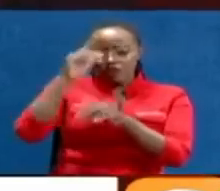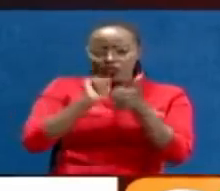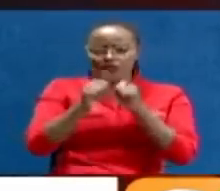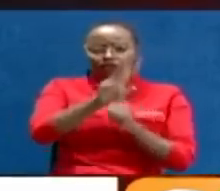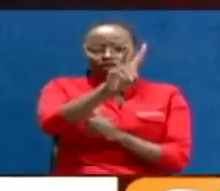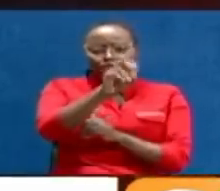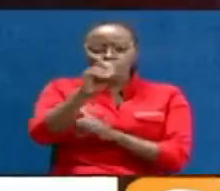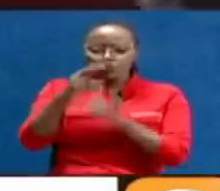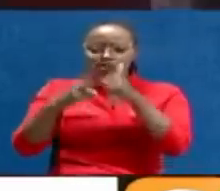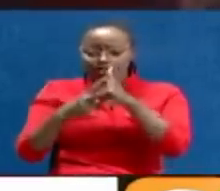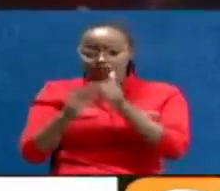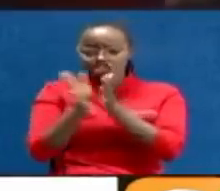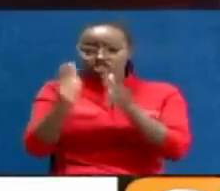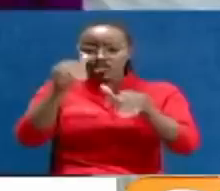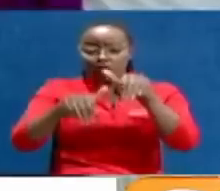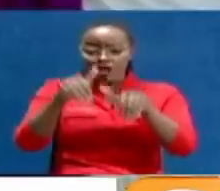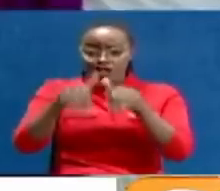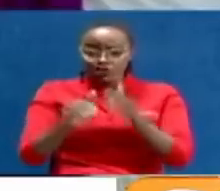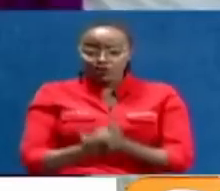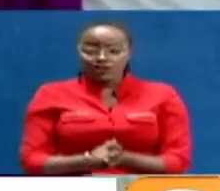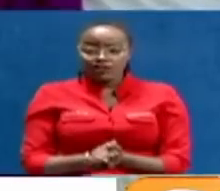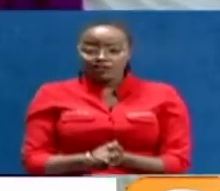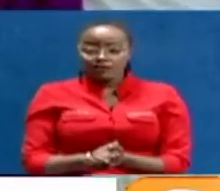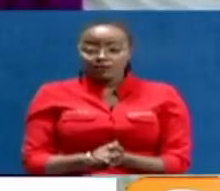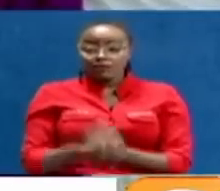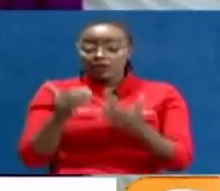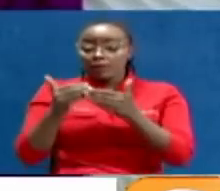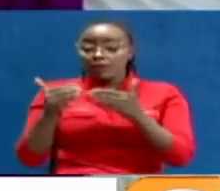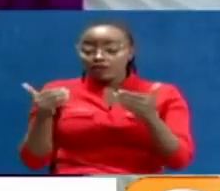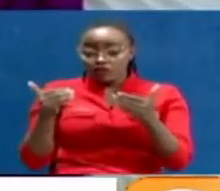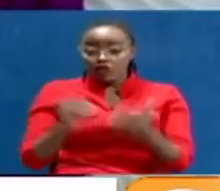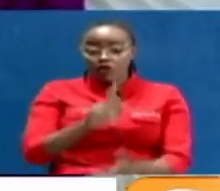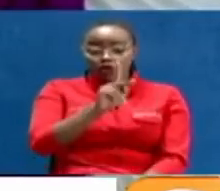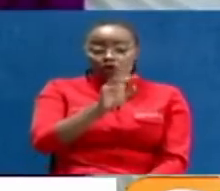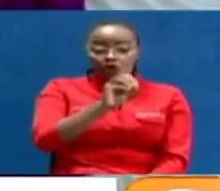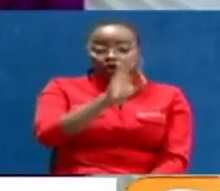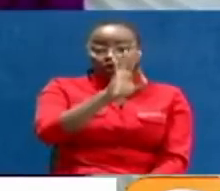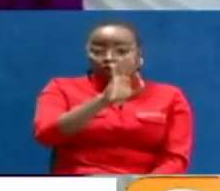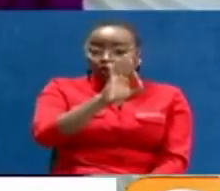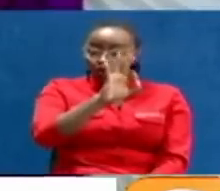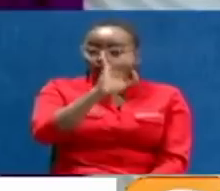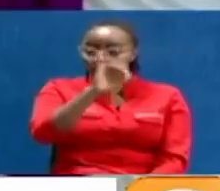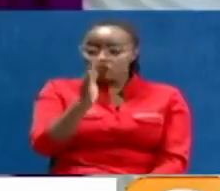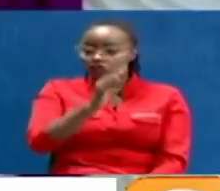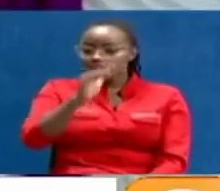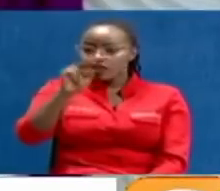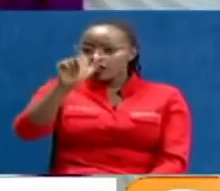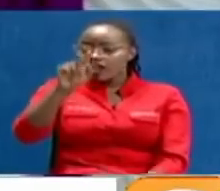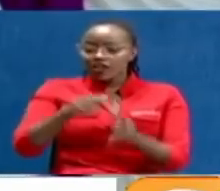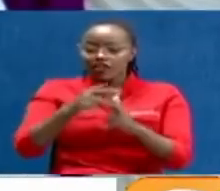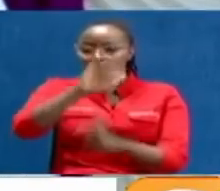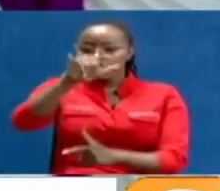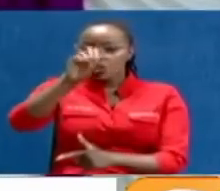contested 2007 general election. And before Kofi Annan, John Kufuor